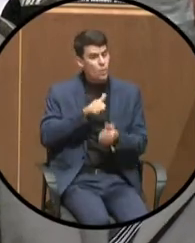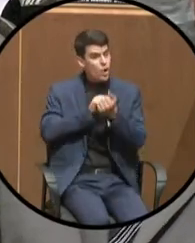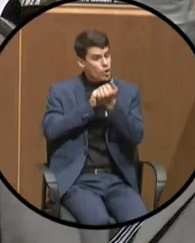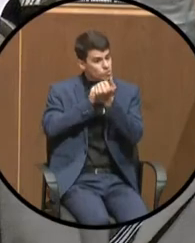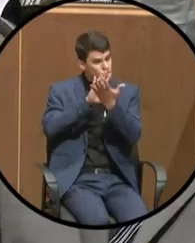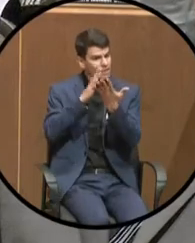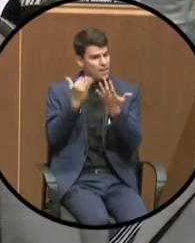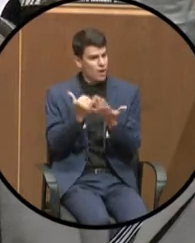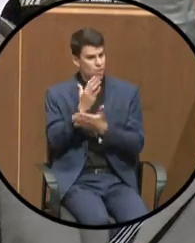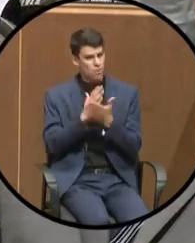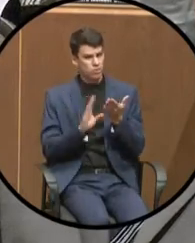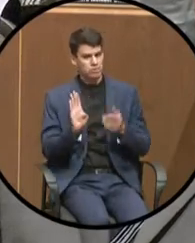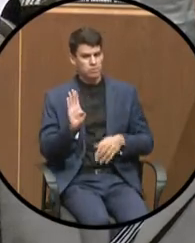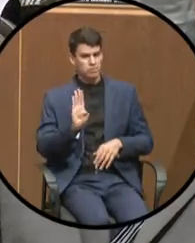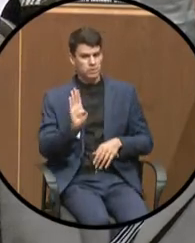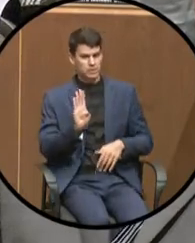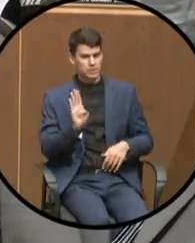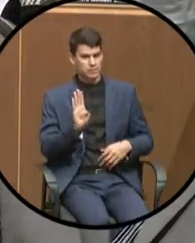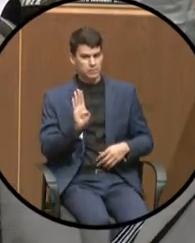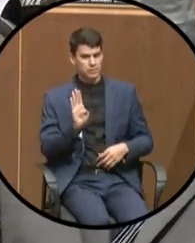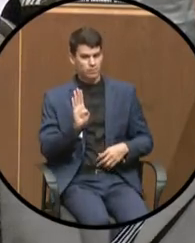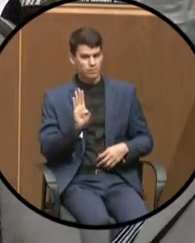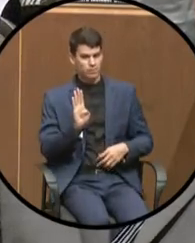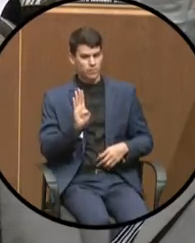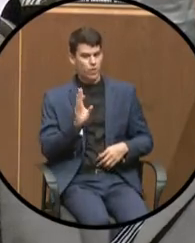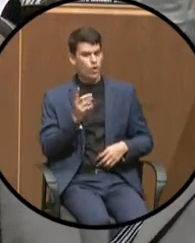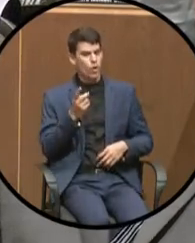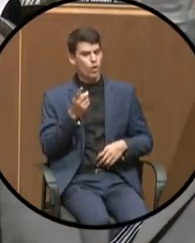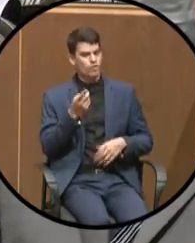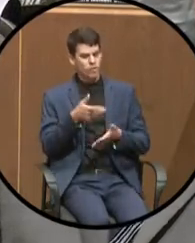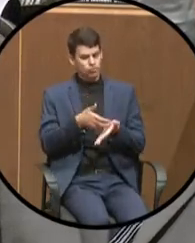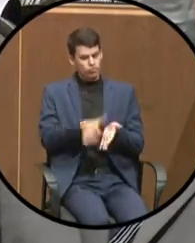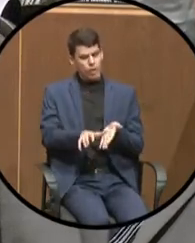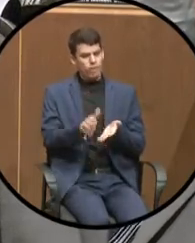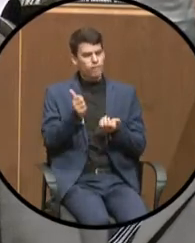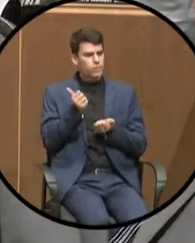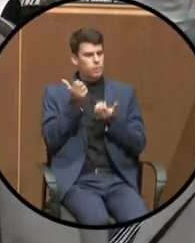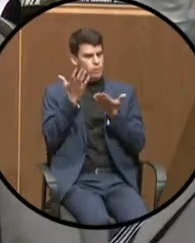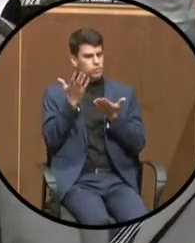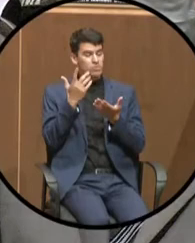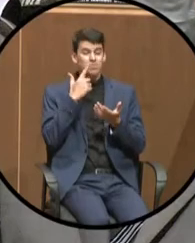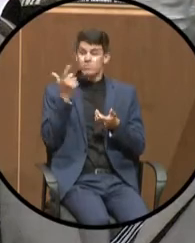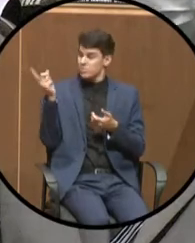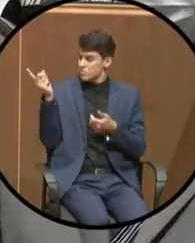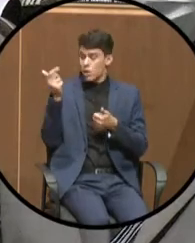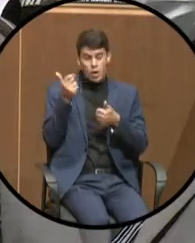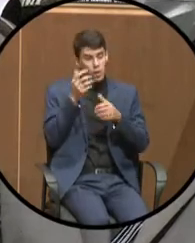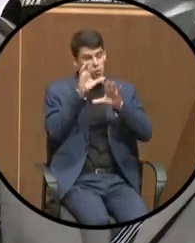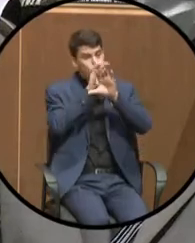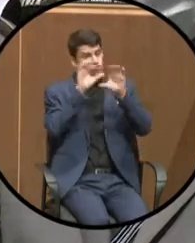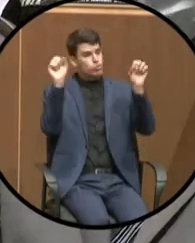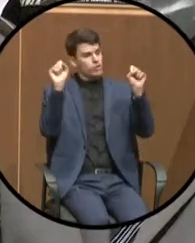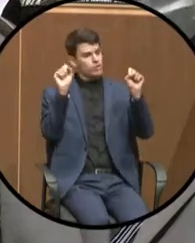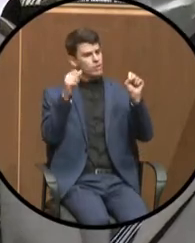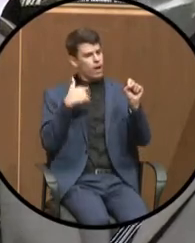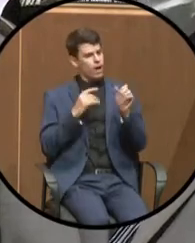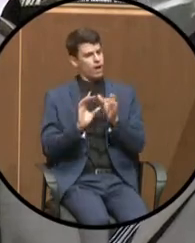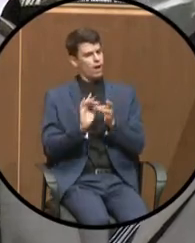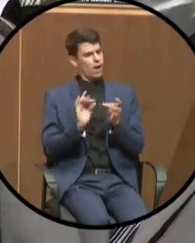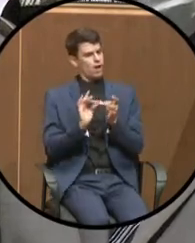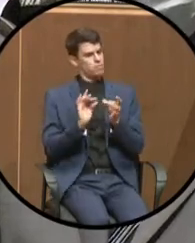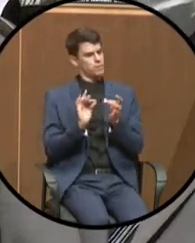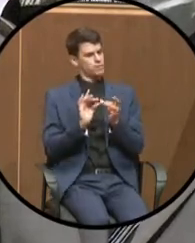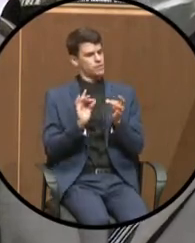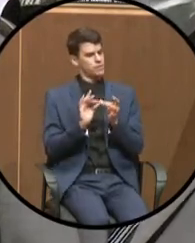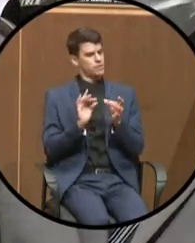B of the draft proposal. And the superintendent had some comments at the very beginning of this